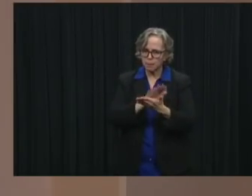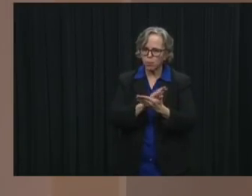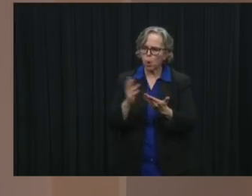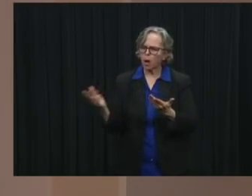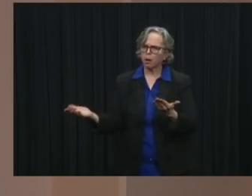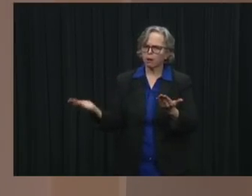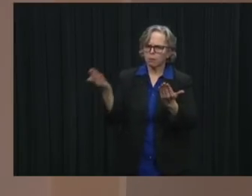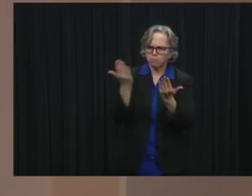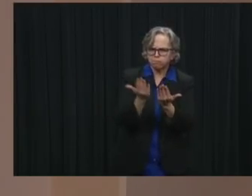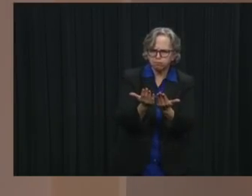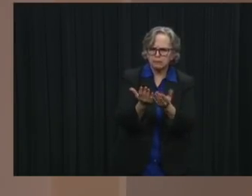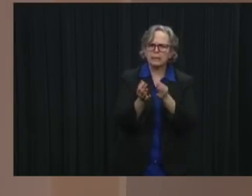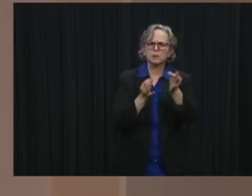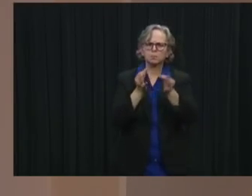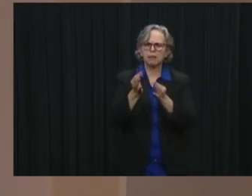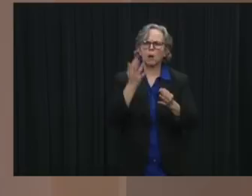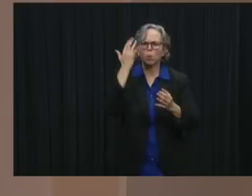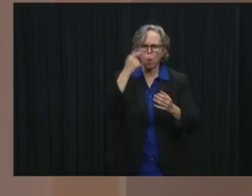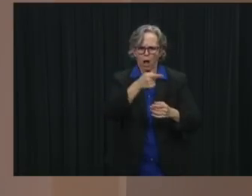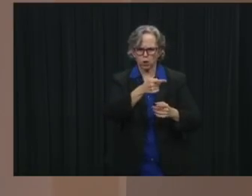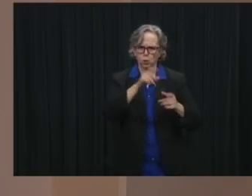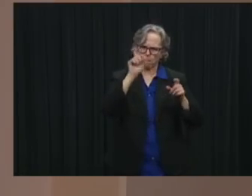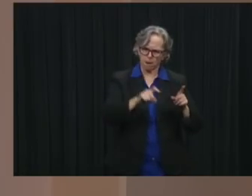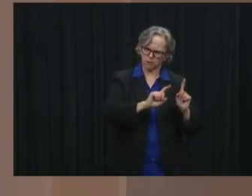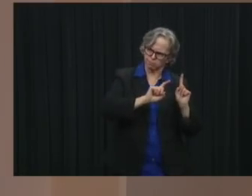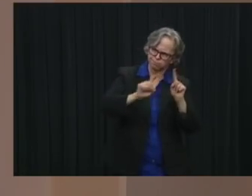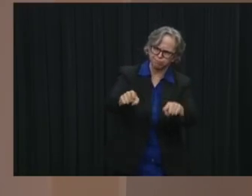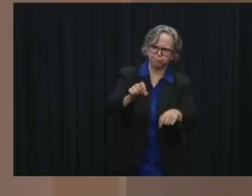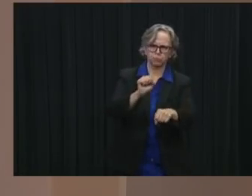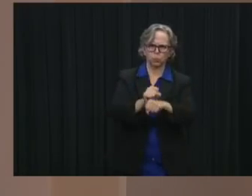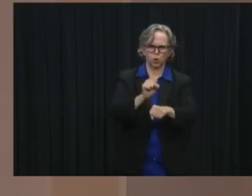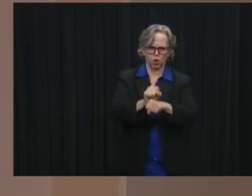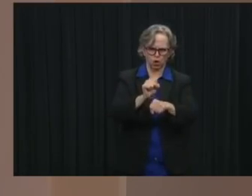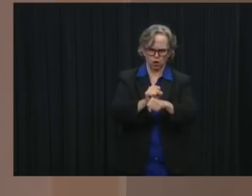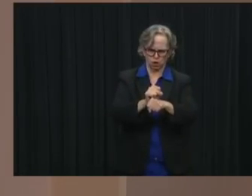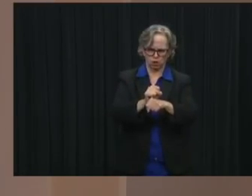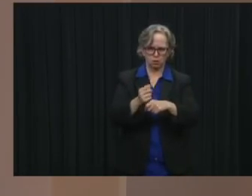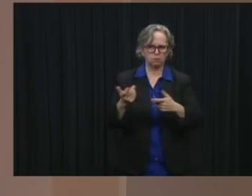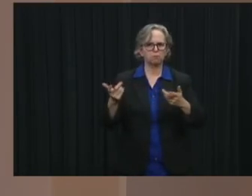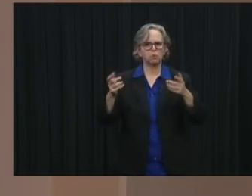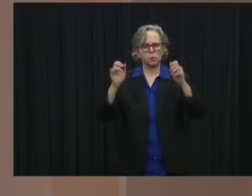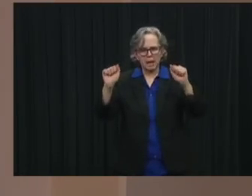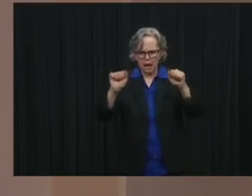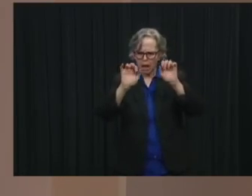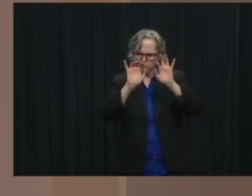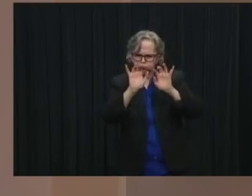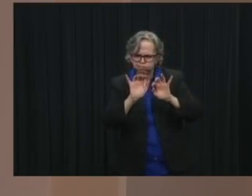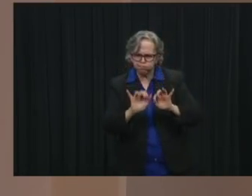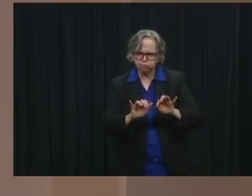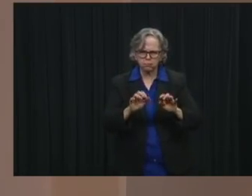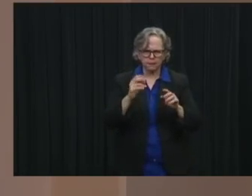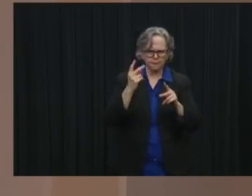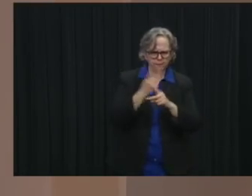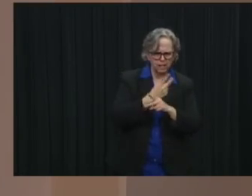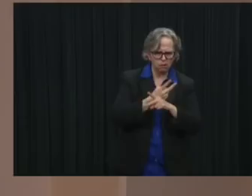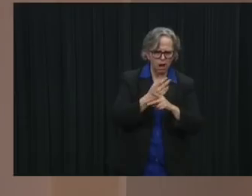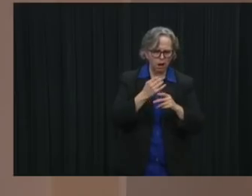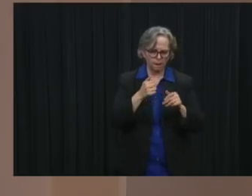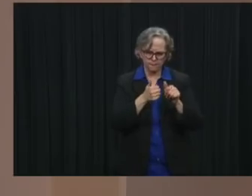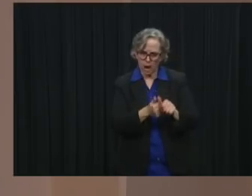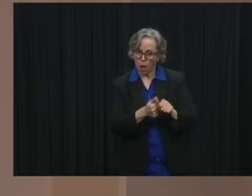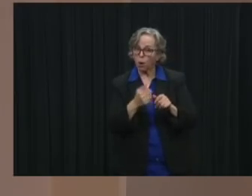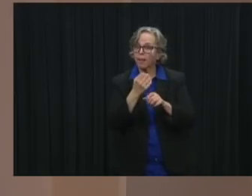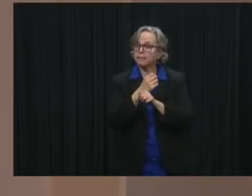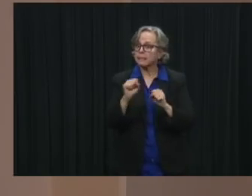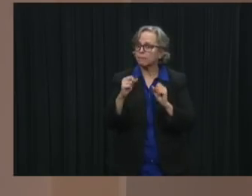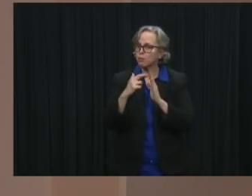are following the Safe Workplace Order, which is item number 18 in that order. It's incredibly